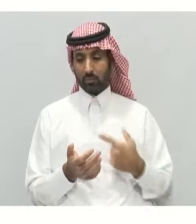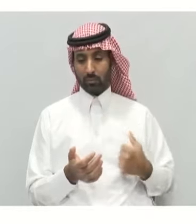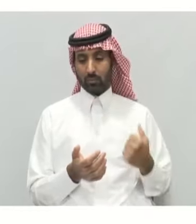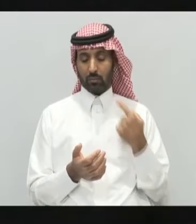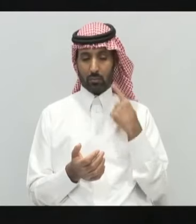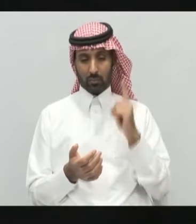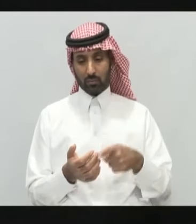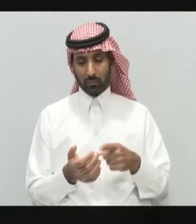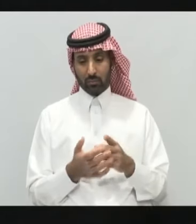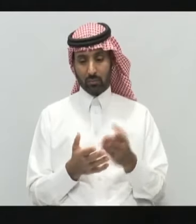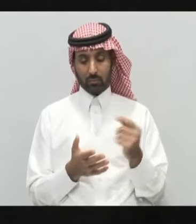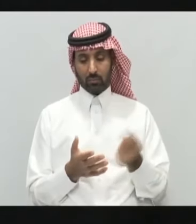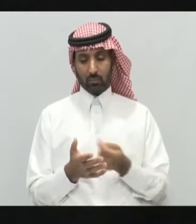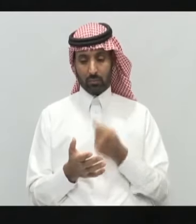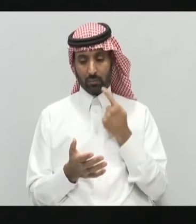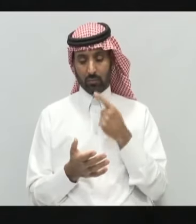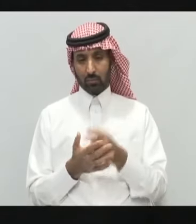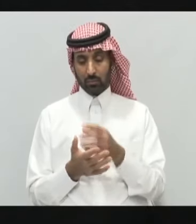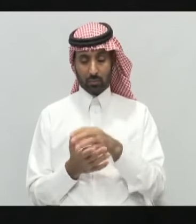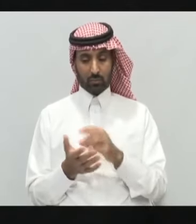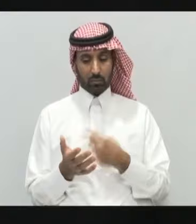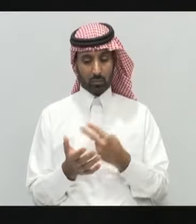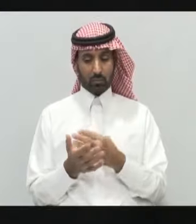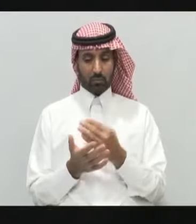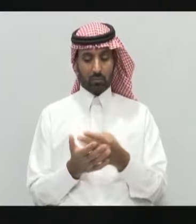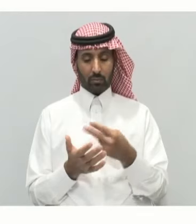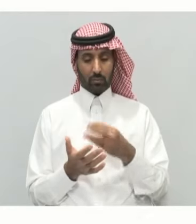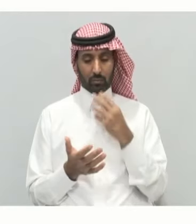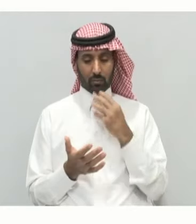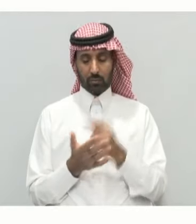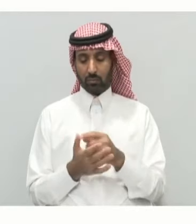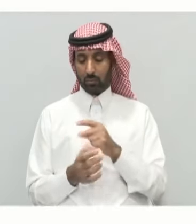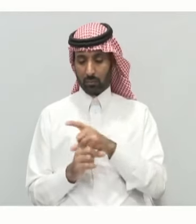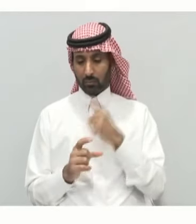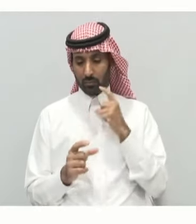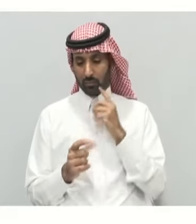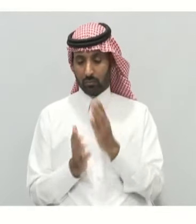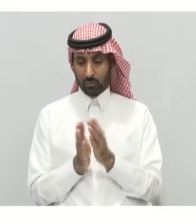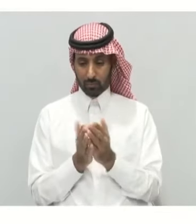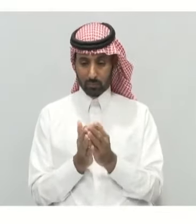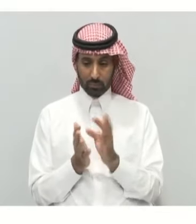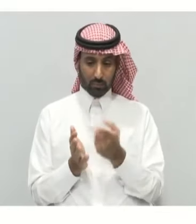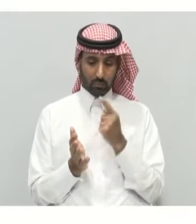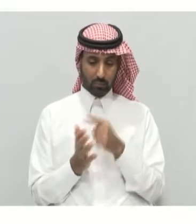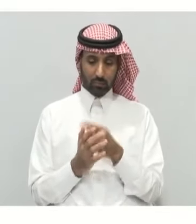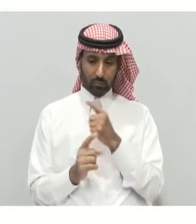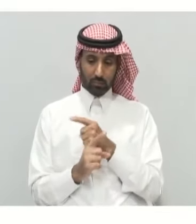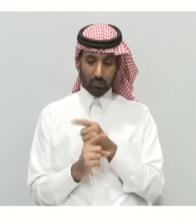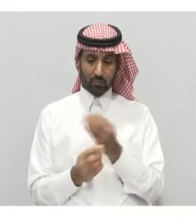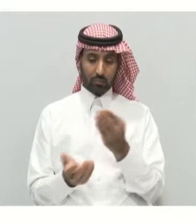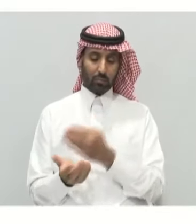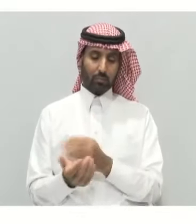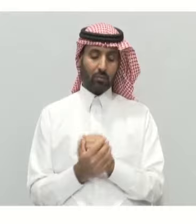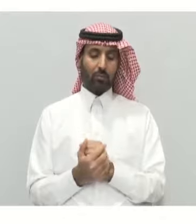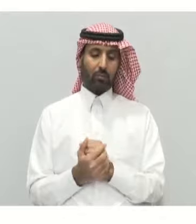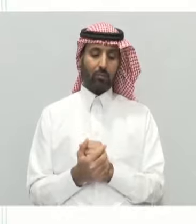the days, and also the classes, and also the subjects with their teachers.